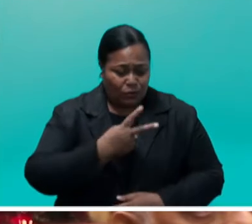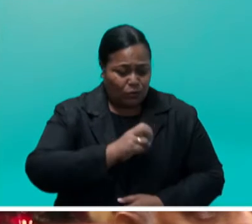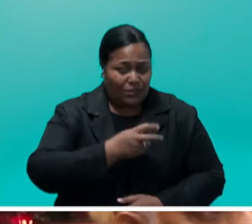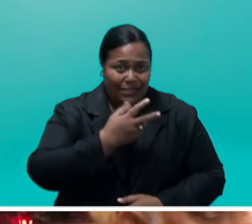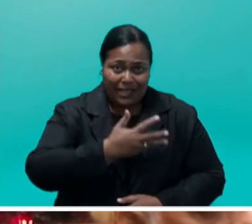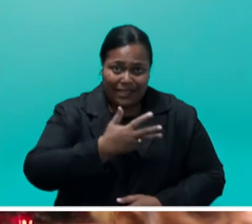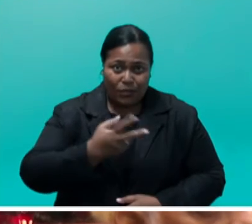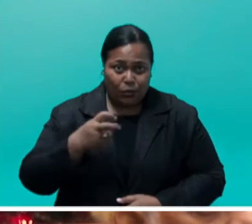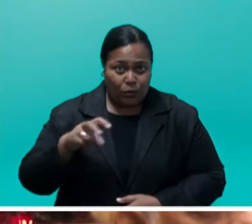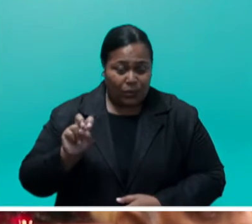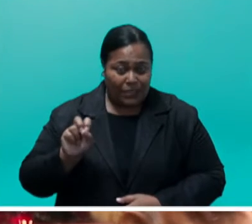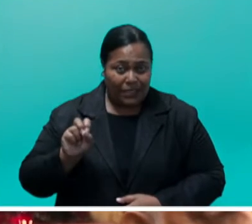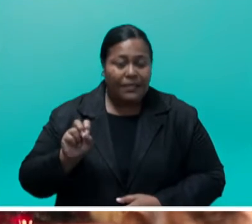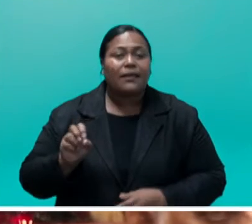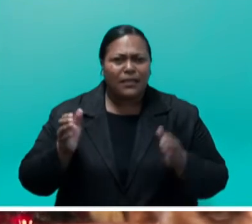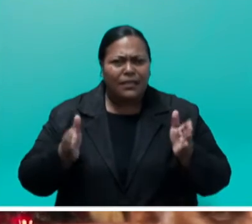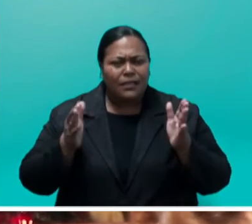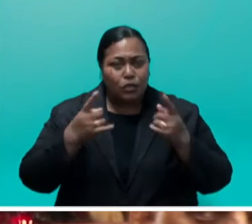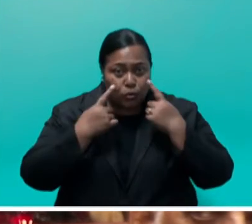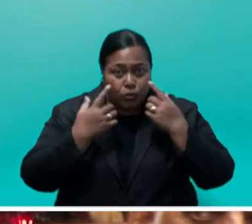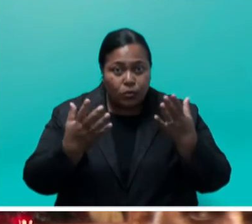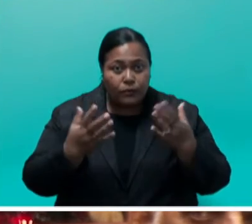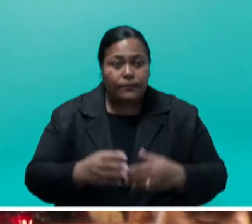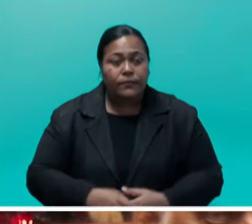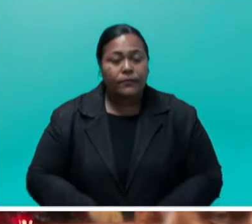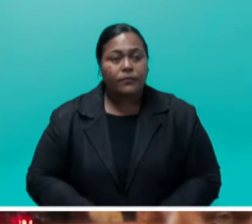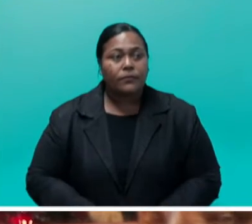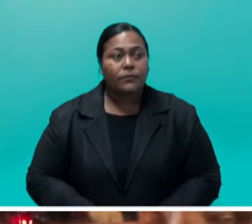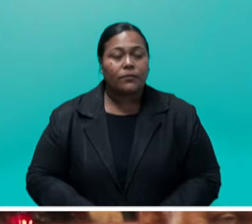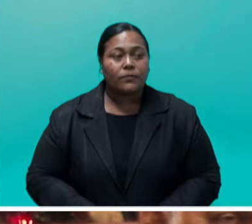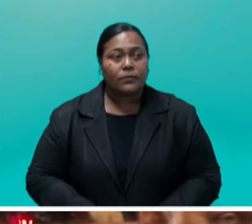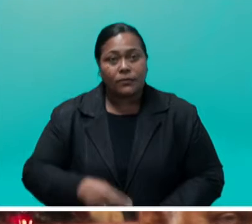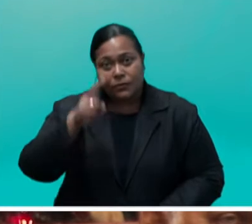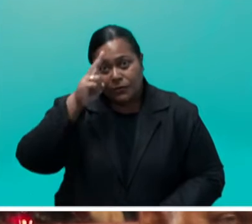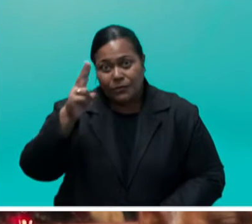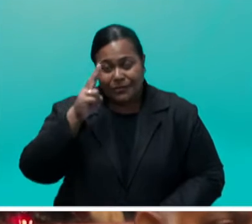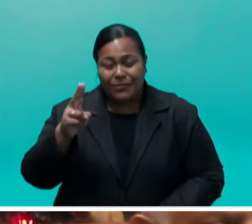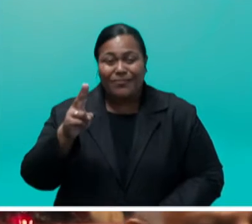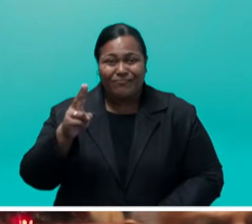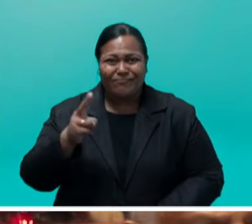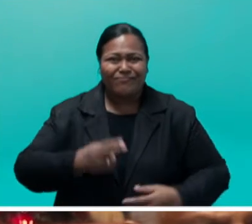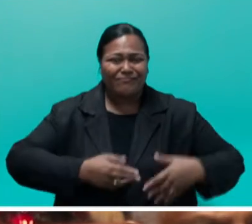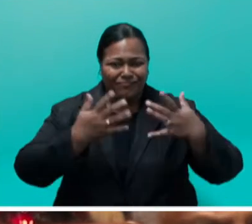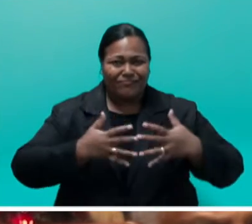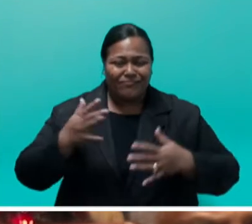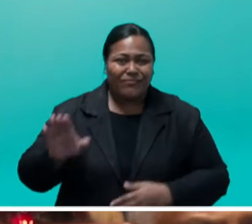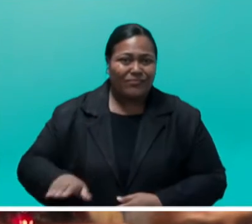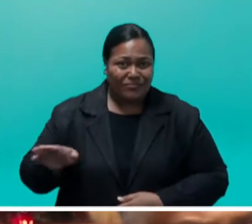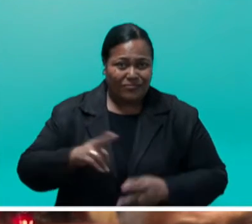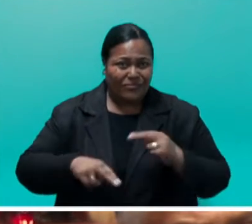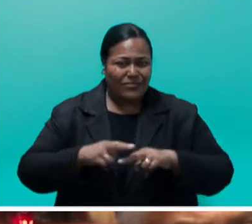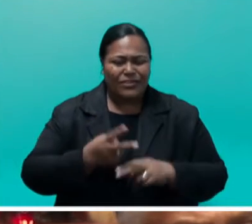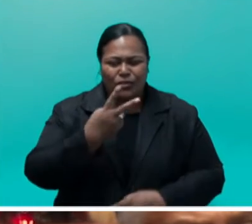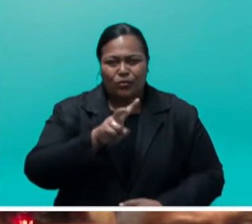2020 estimated that the national incidence of poverty in Fiji impacted